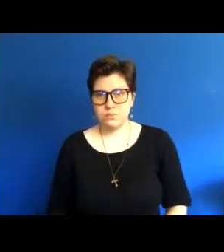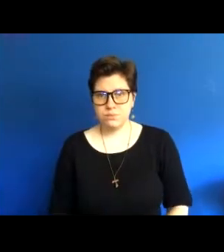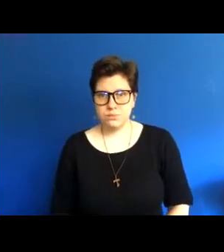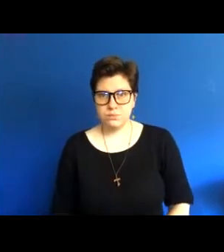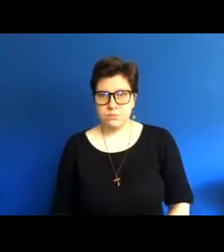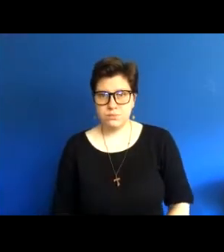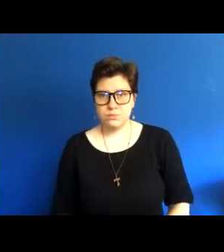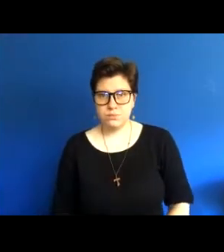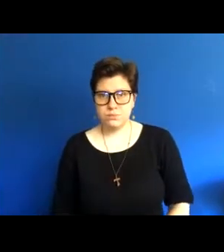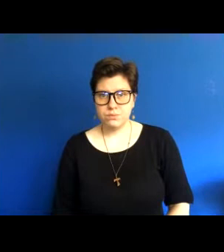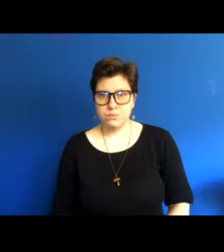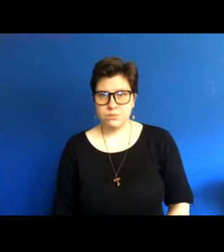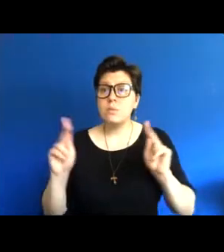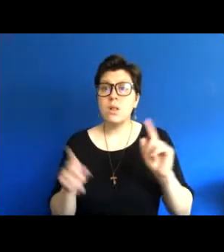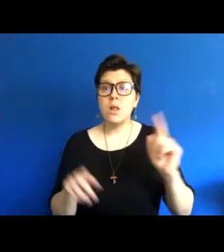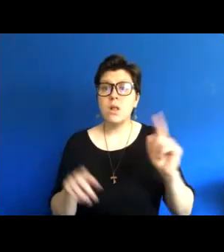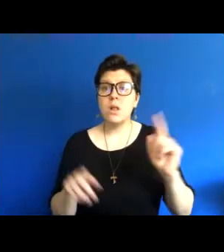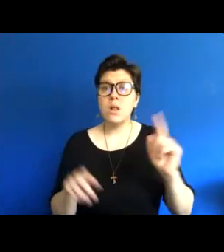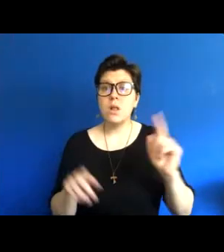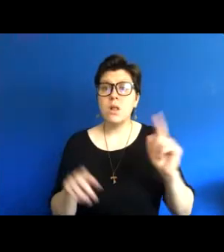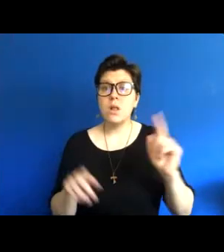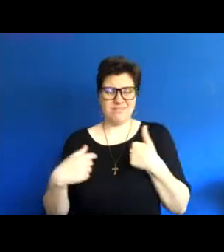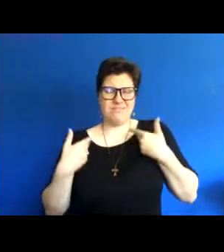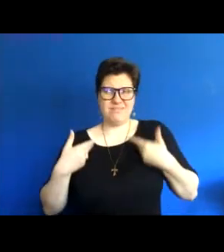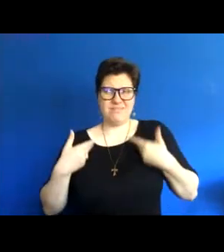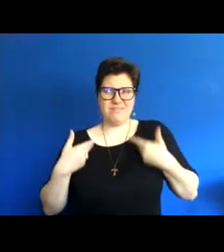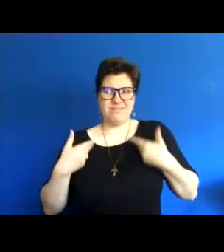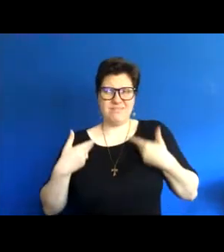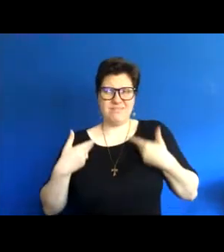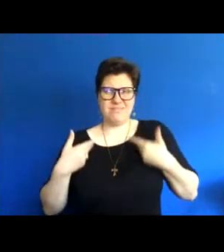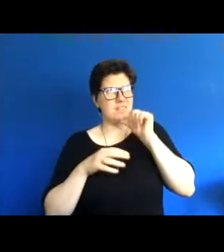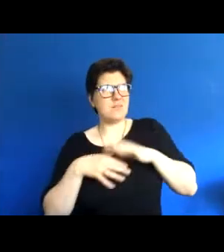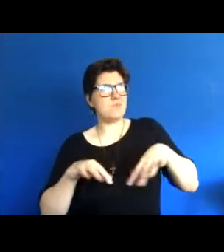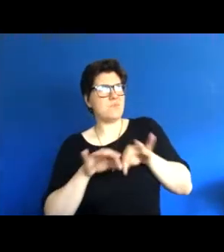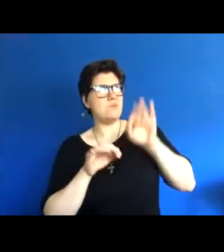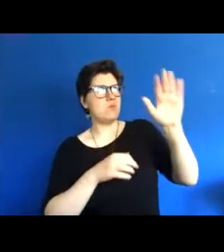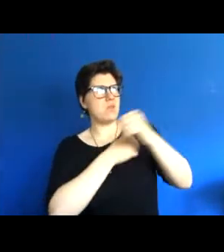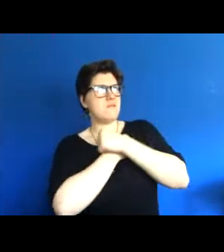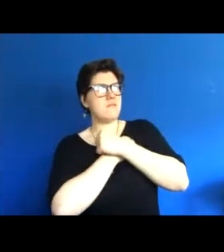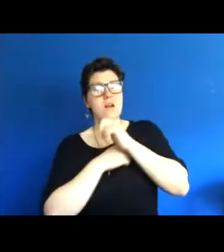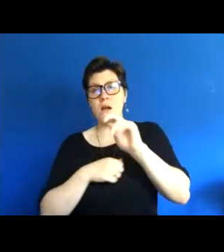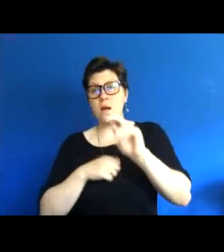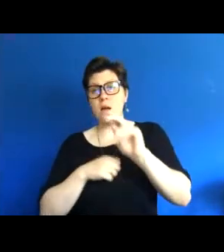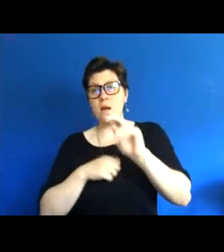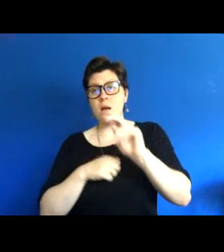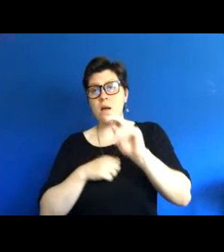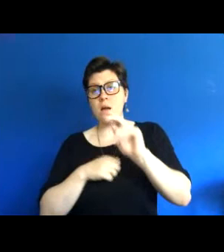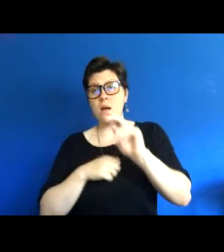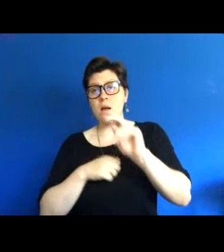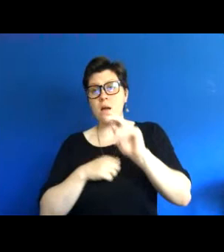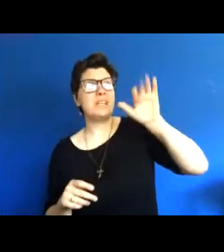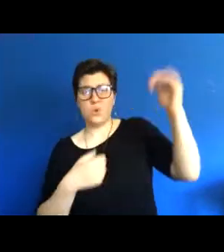For people who think they are worthless and beyond your love, and for people who think they don't need your love.